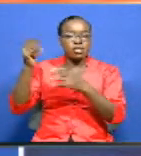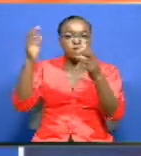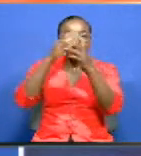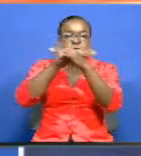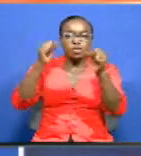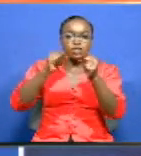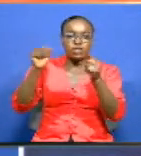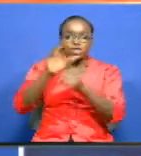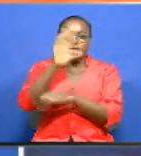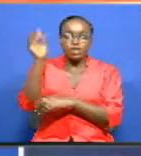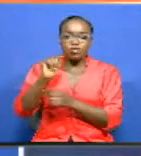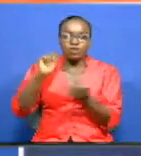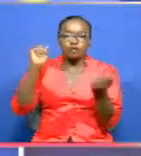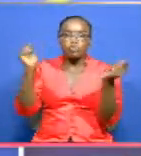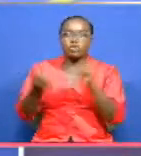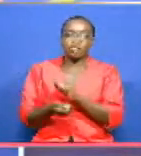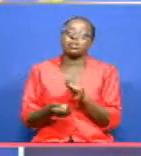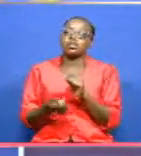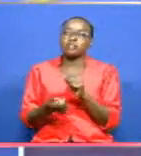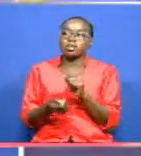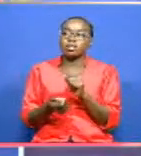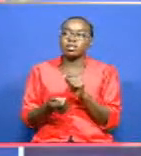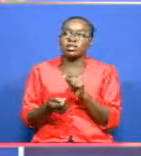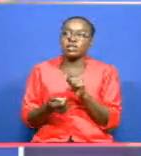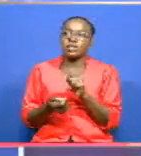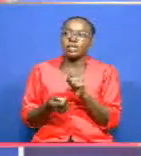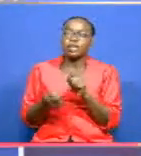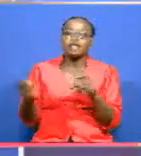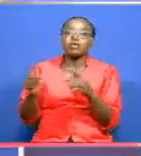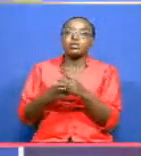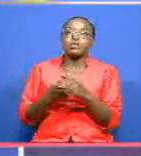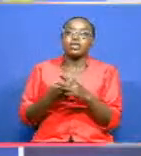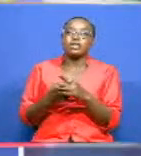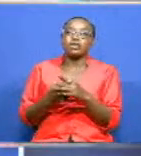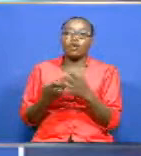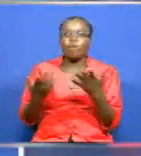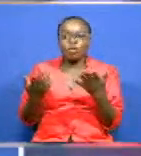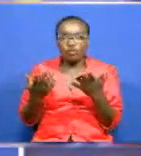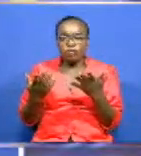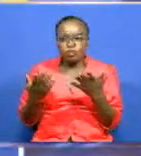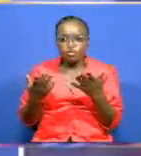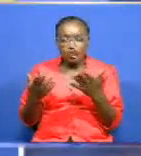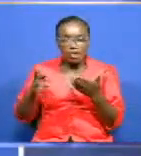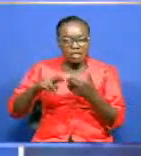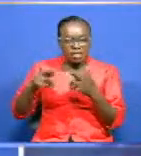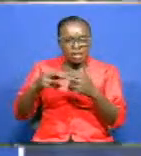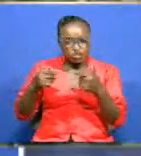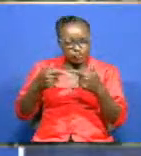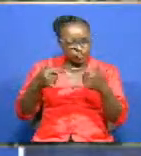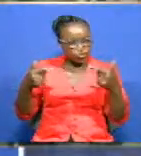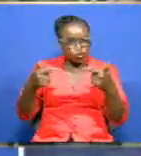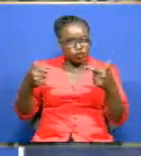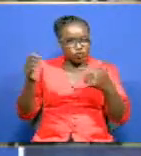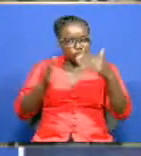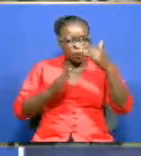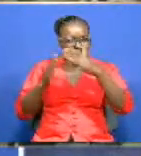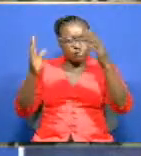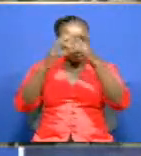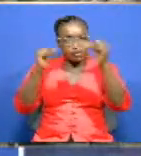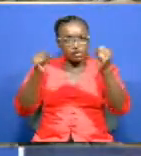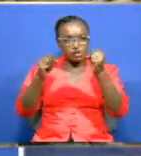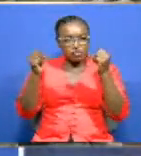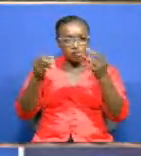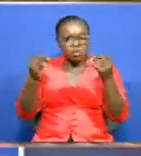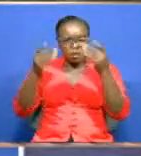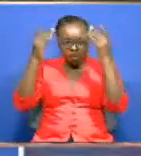in Africa to be overturned. And that would mark the beginning of Maraga's perceived frosty relations with the executive. One of his many